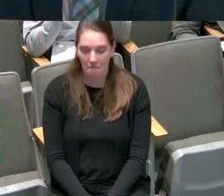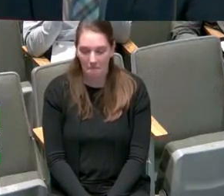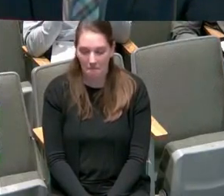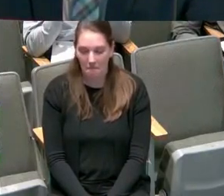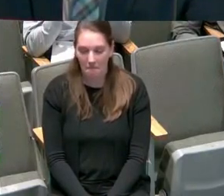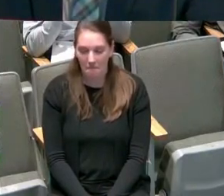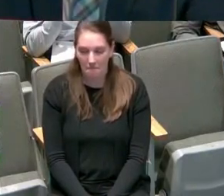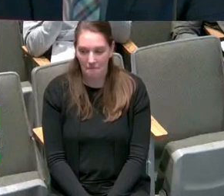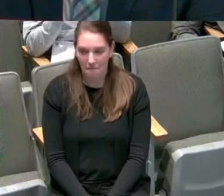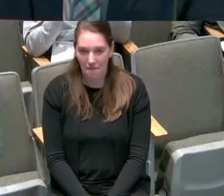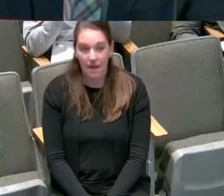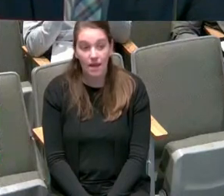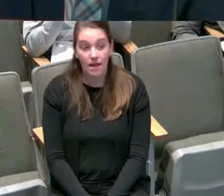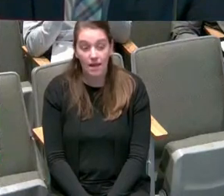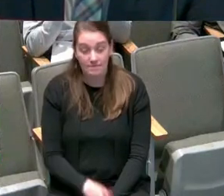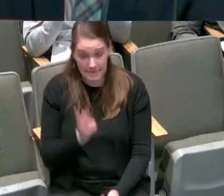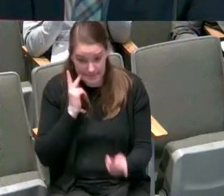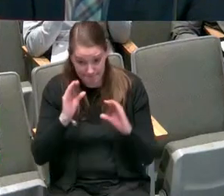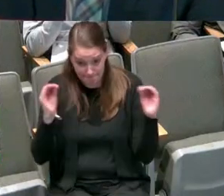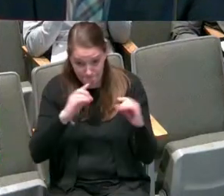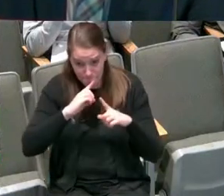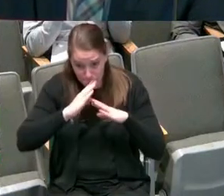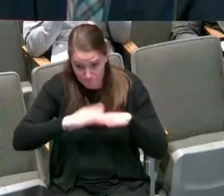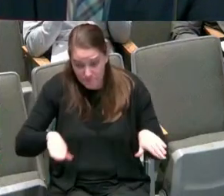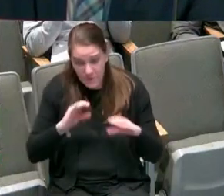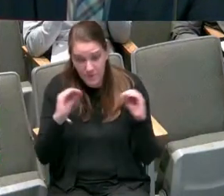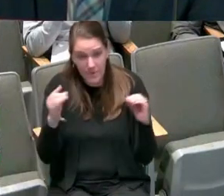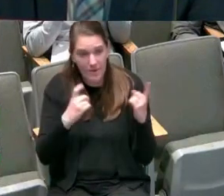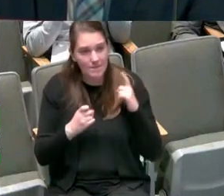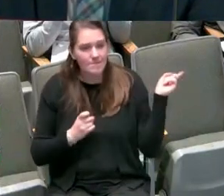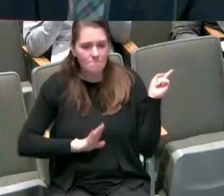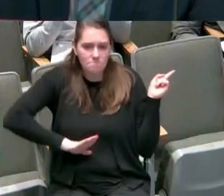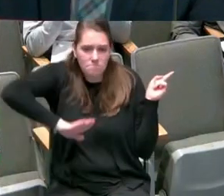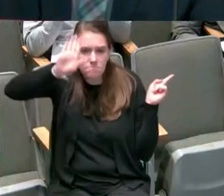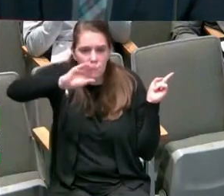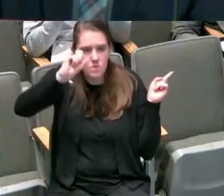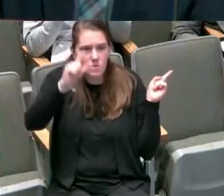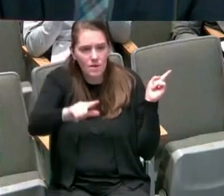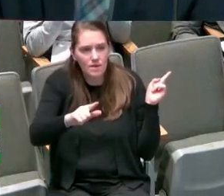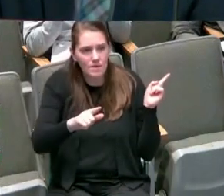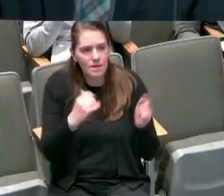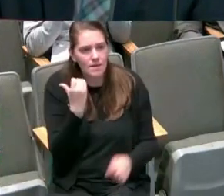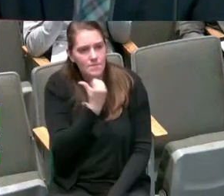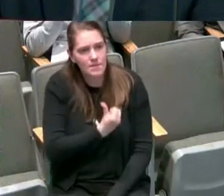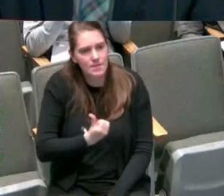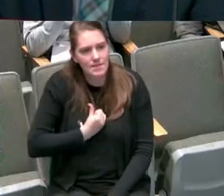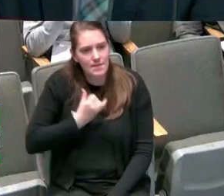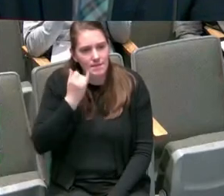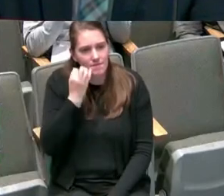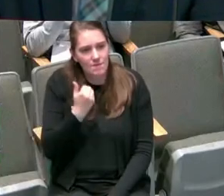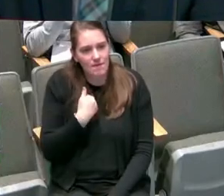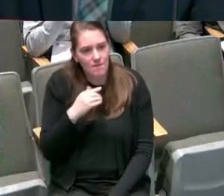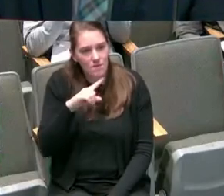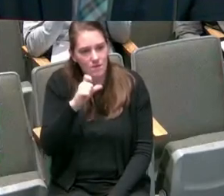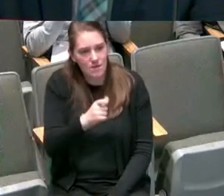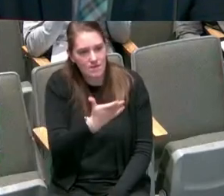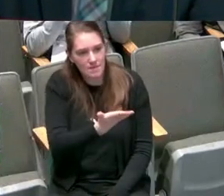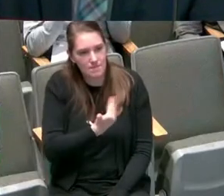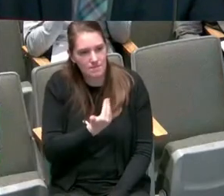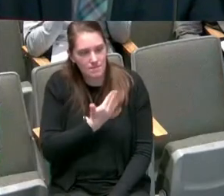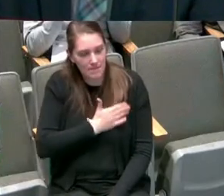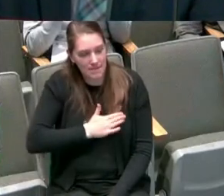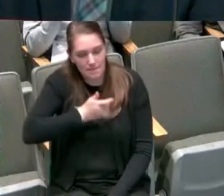okay seeing that there are no questions we'll move to a vote sorry if you have a question but yes please